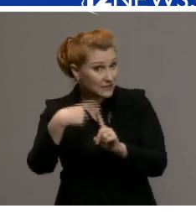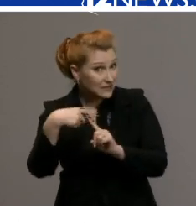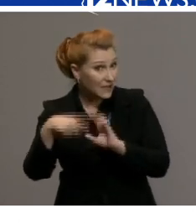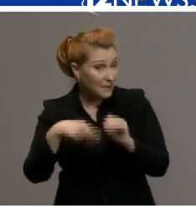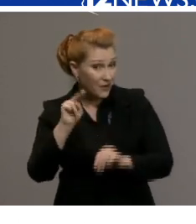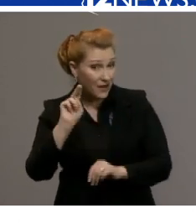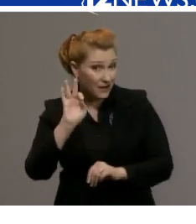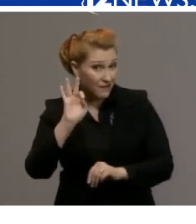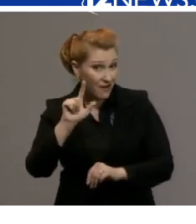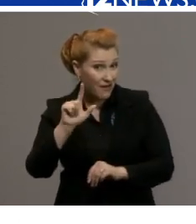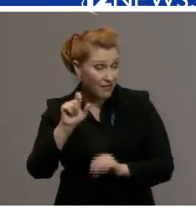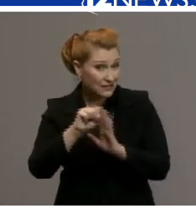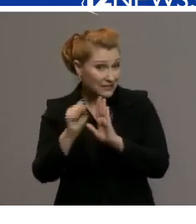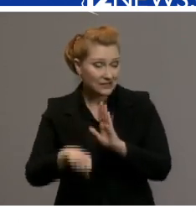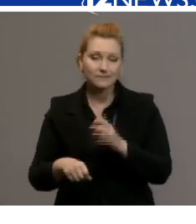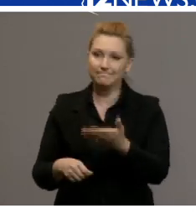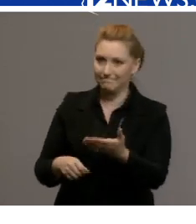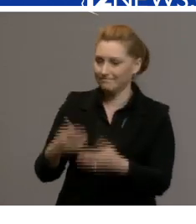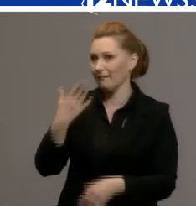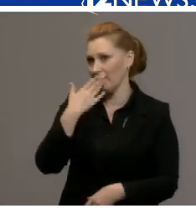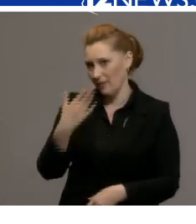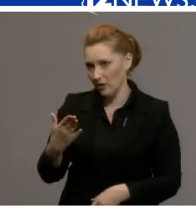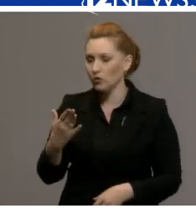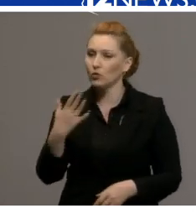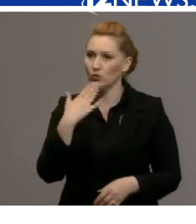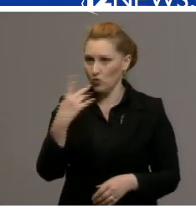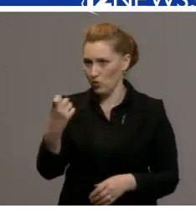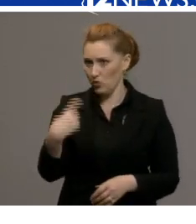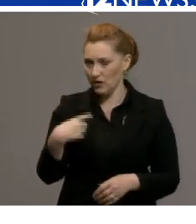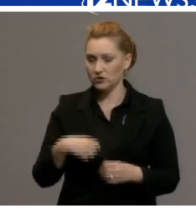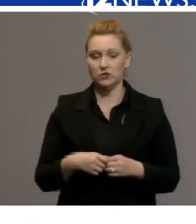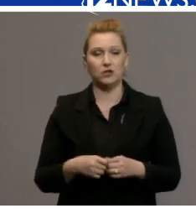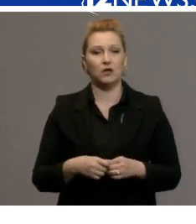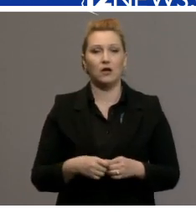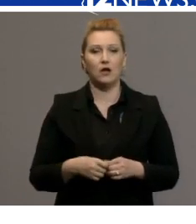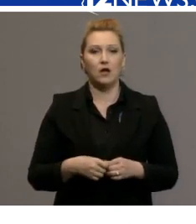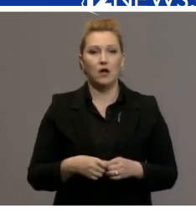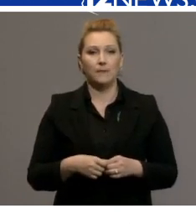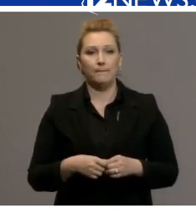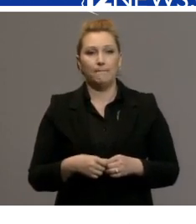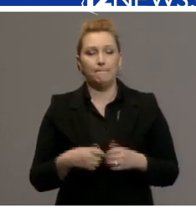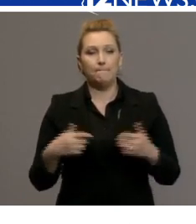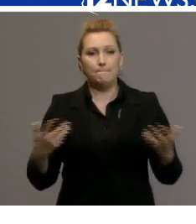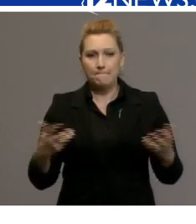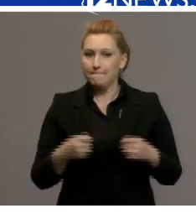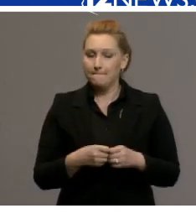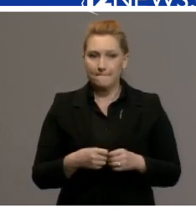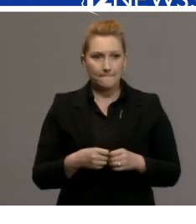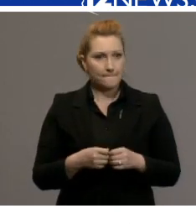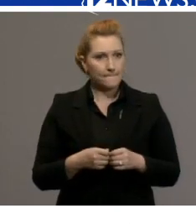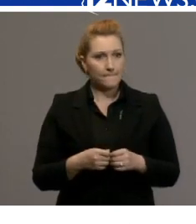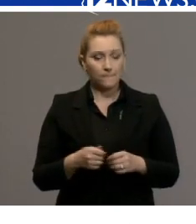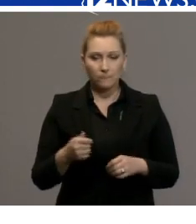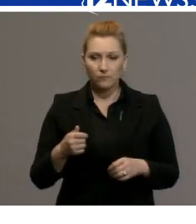thank you, Matt, for the question. I would say, now, we were the first to say that pro